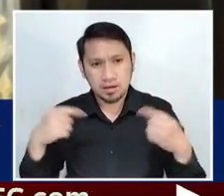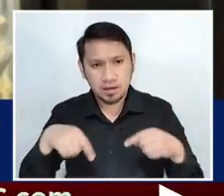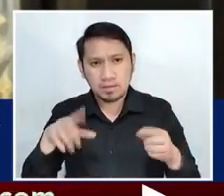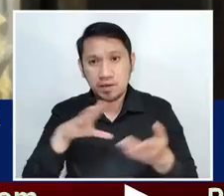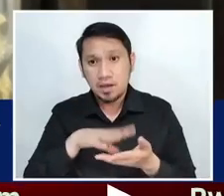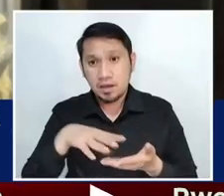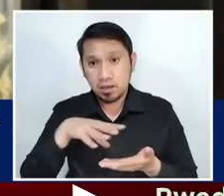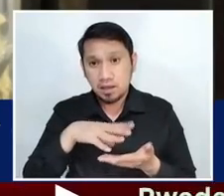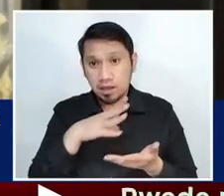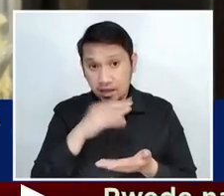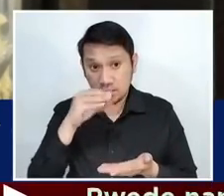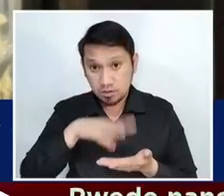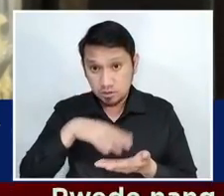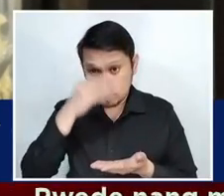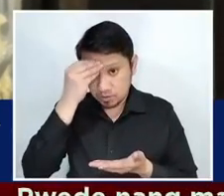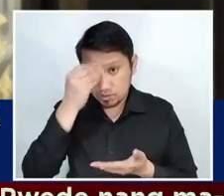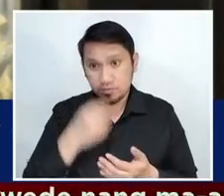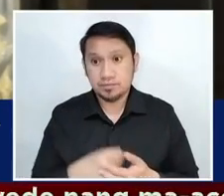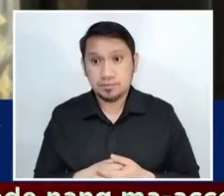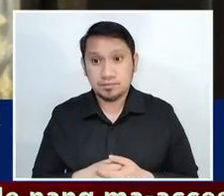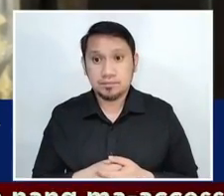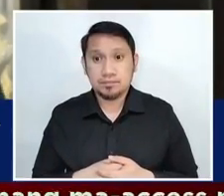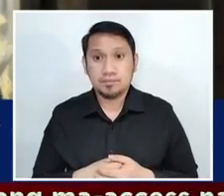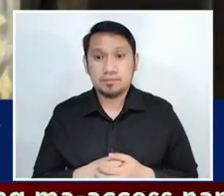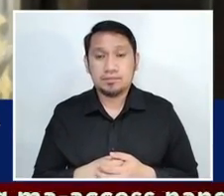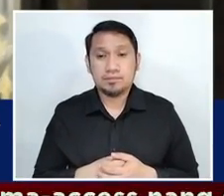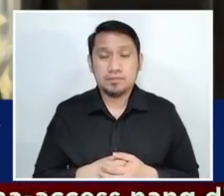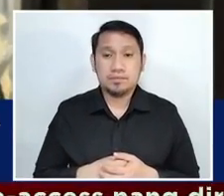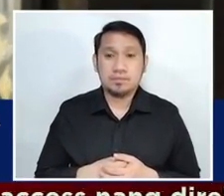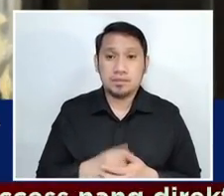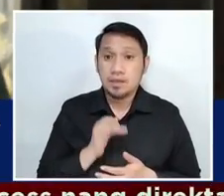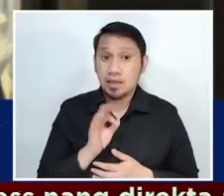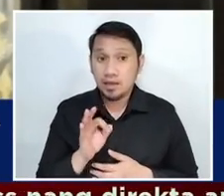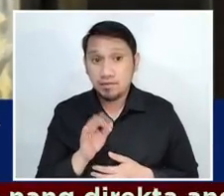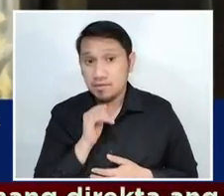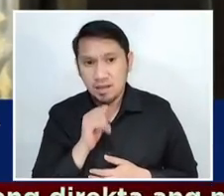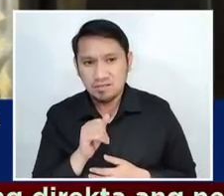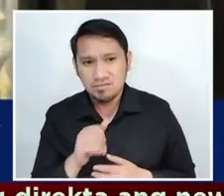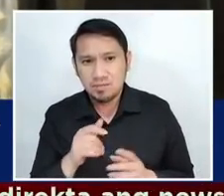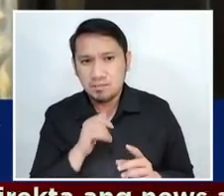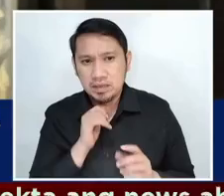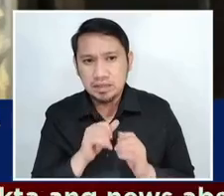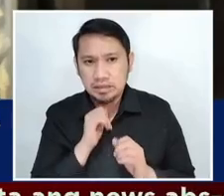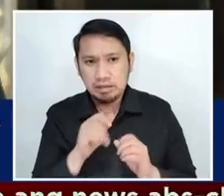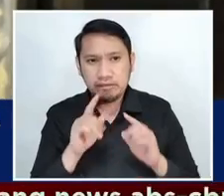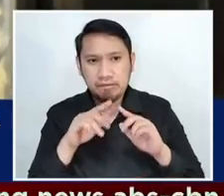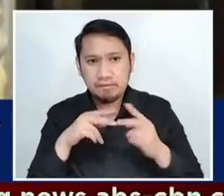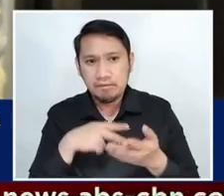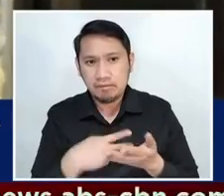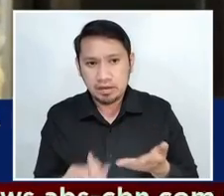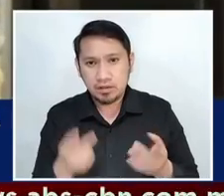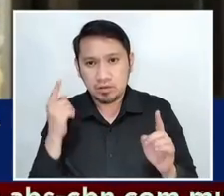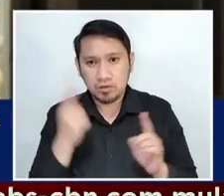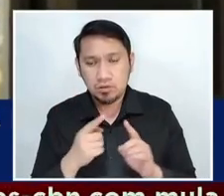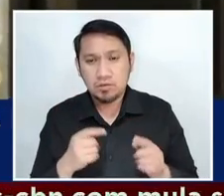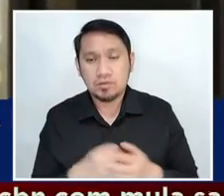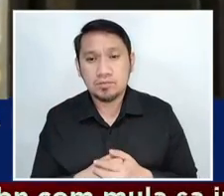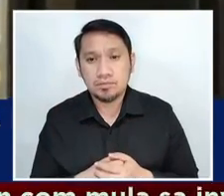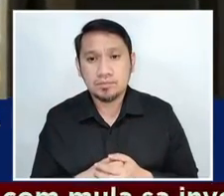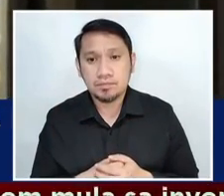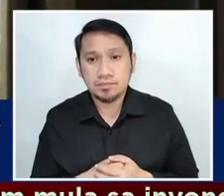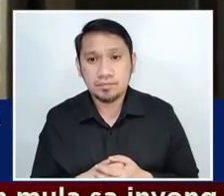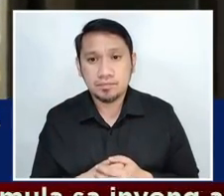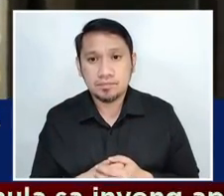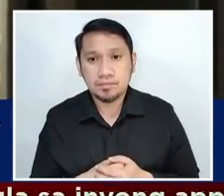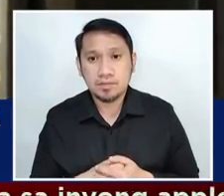not, we haven't been able to accomplish our goal of educating the public about the animals found in the Philippines and other countries, but also